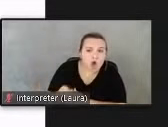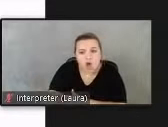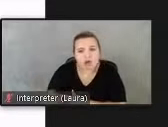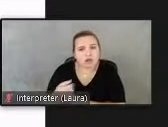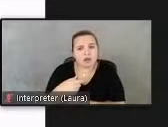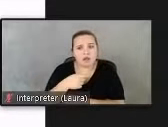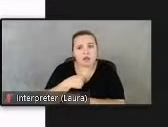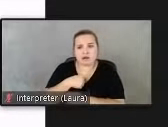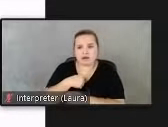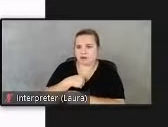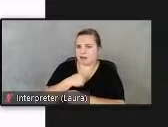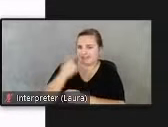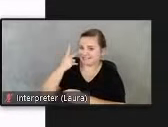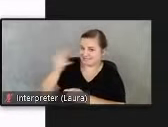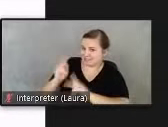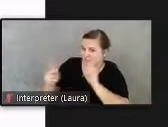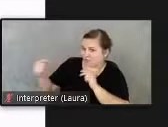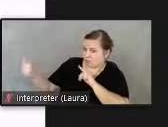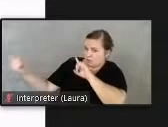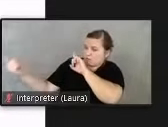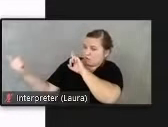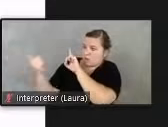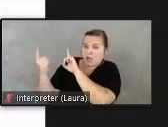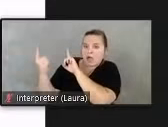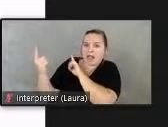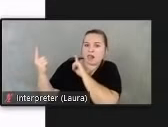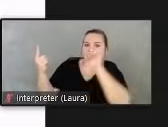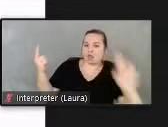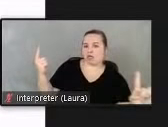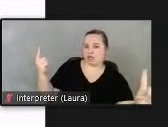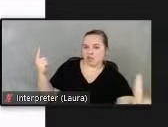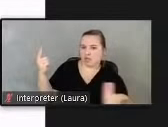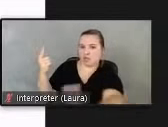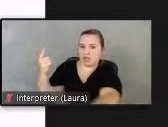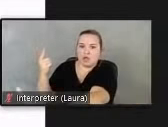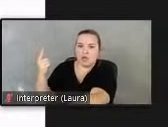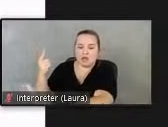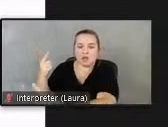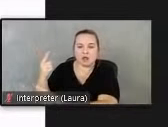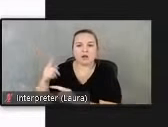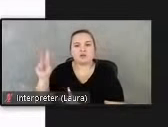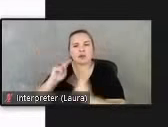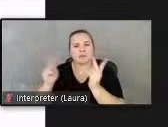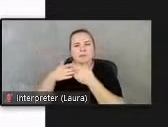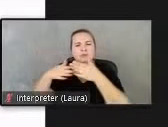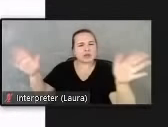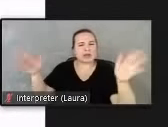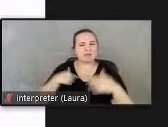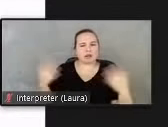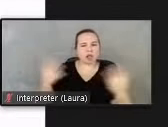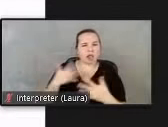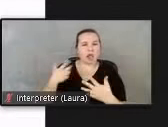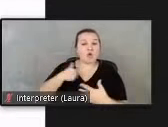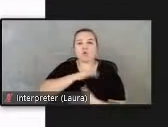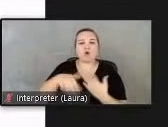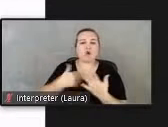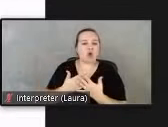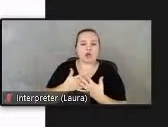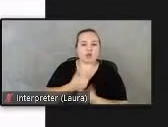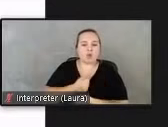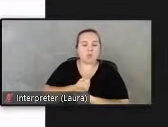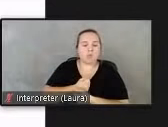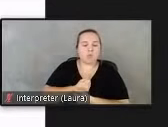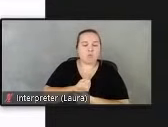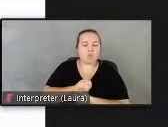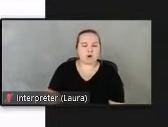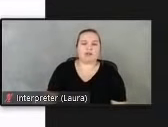side of the street because I don't want to get close to certain people or just people in general. So we're all becoming exhausted by this. So when